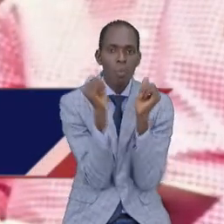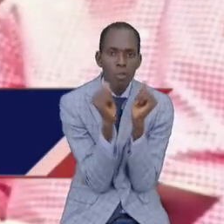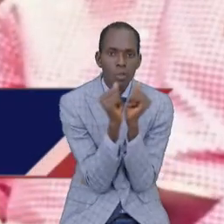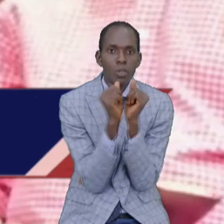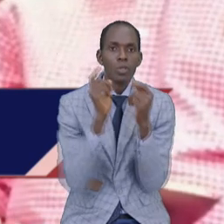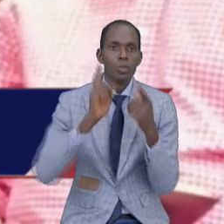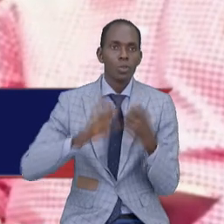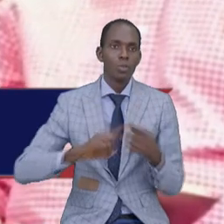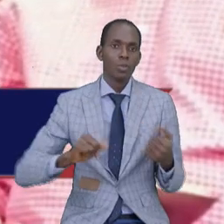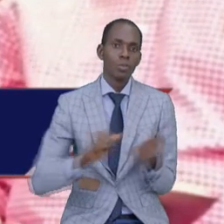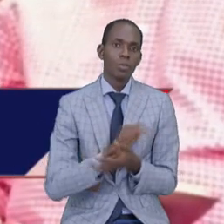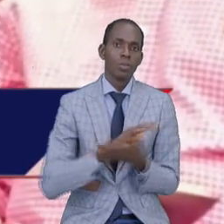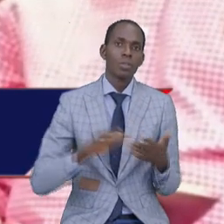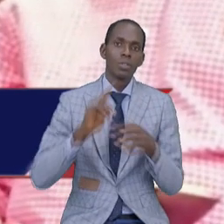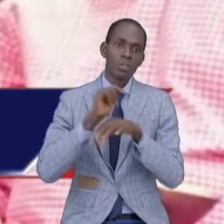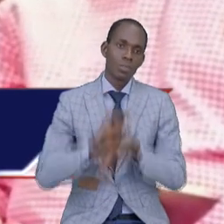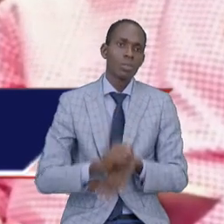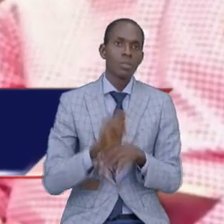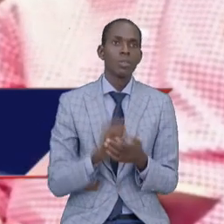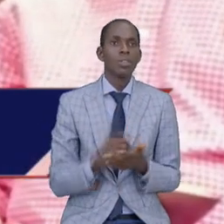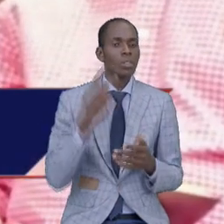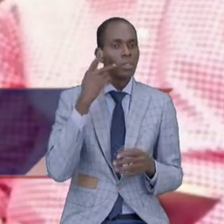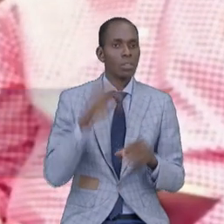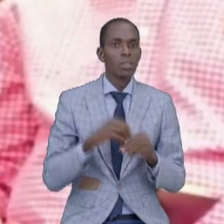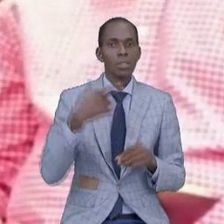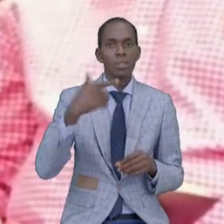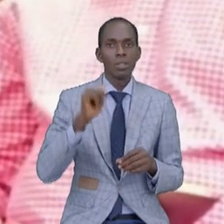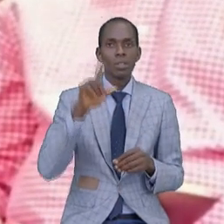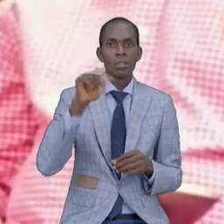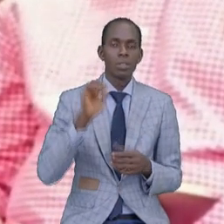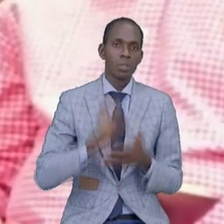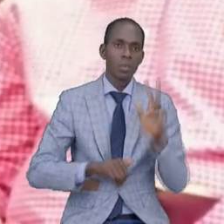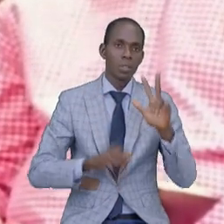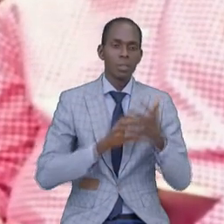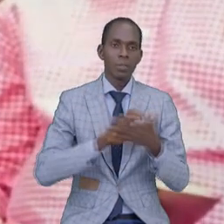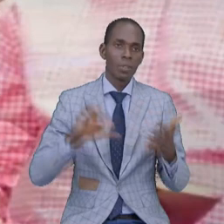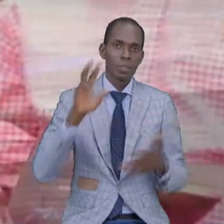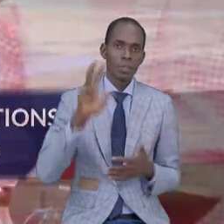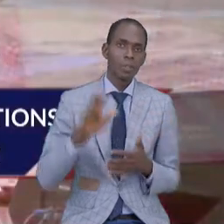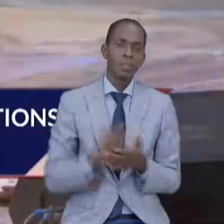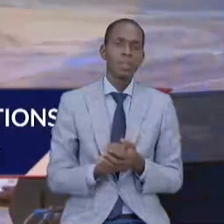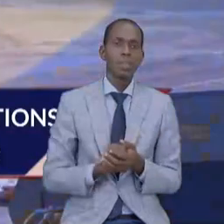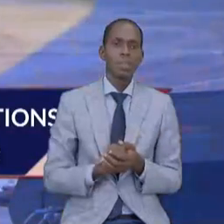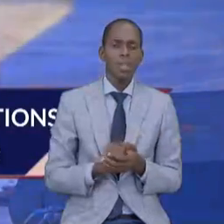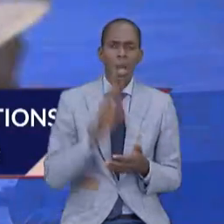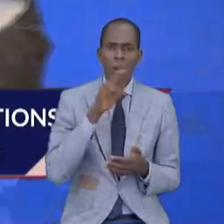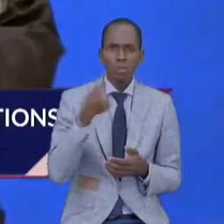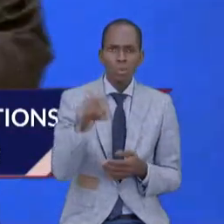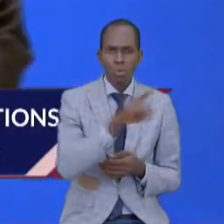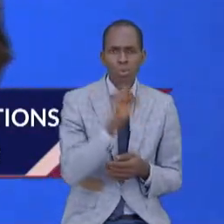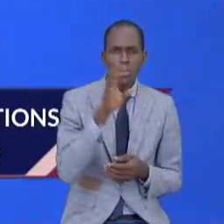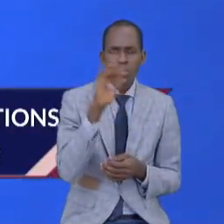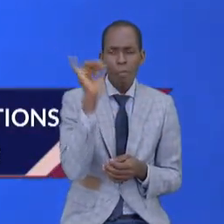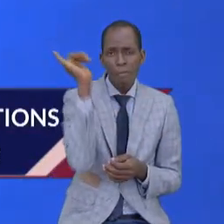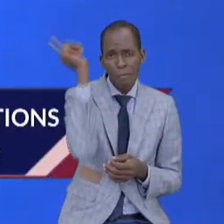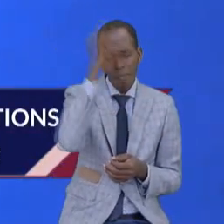damning traditions. Look at Galatians chapter 3, verse 3. Are you so foolish?